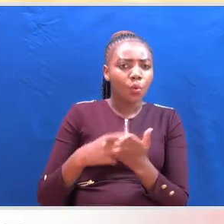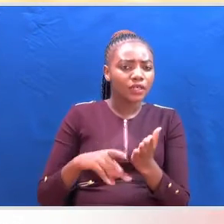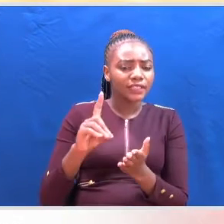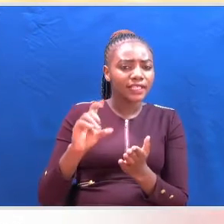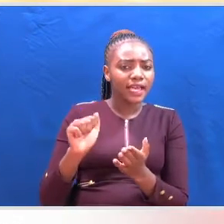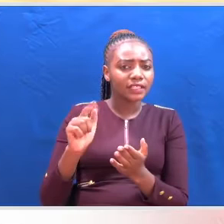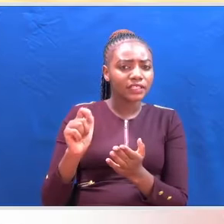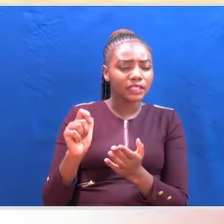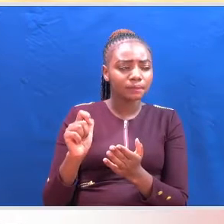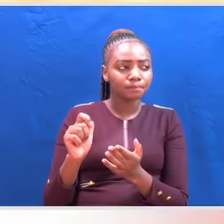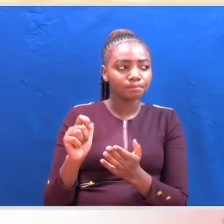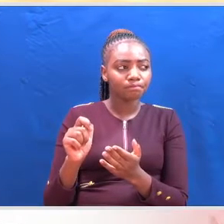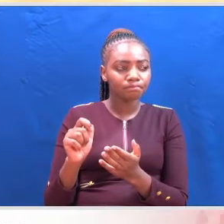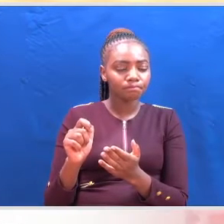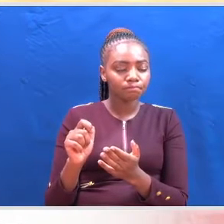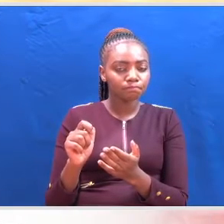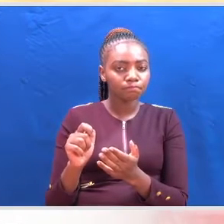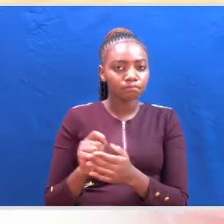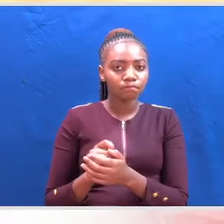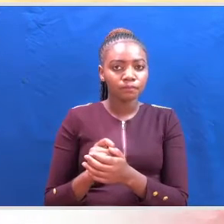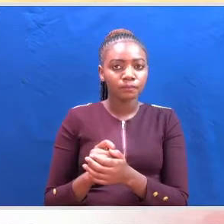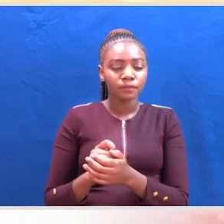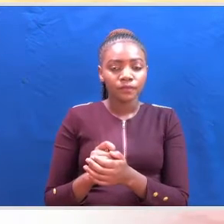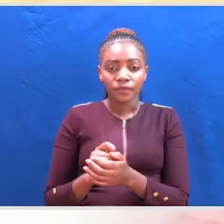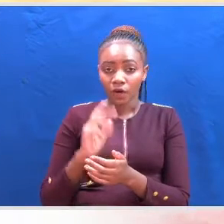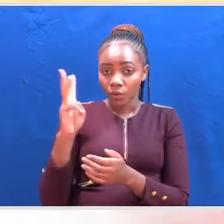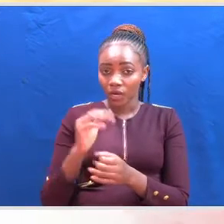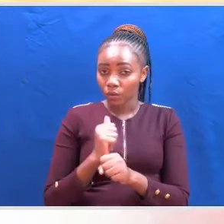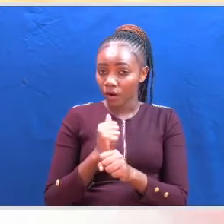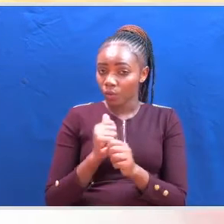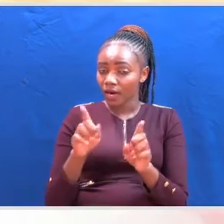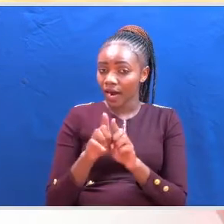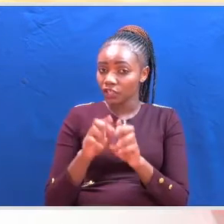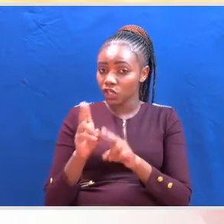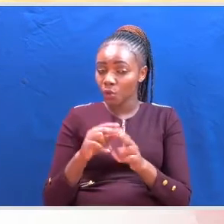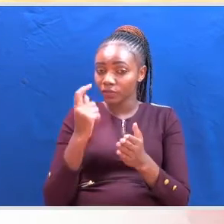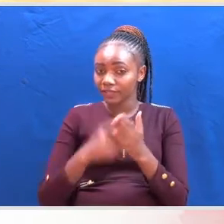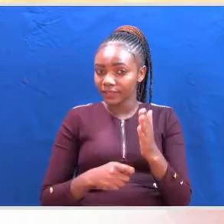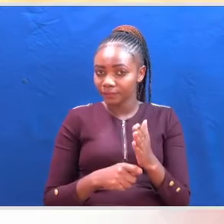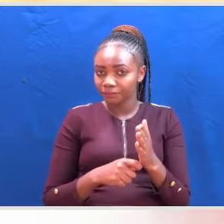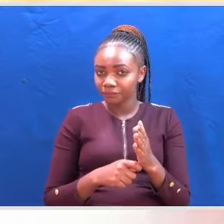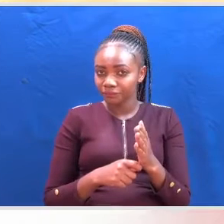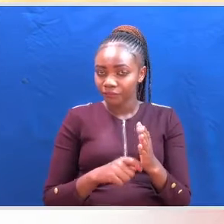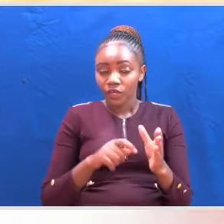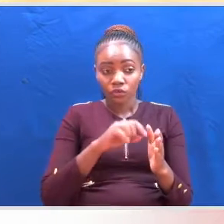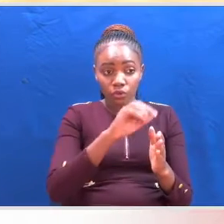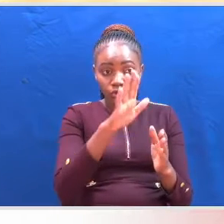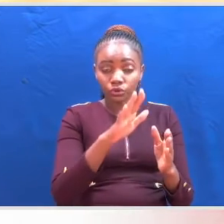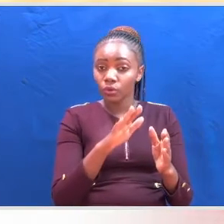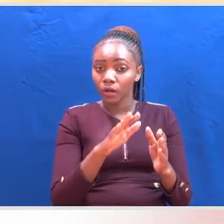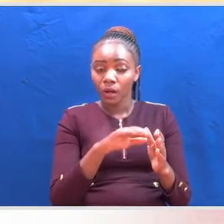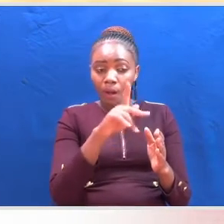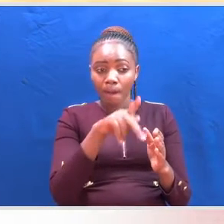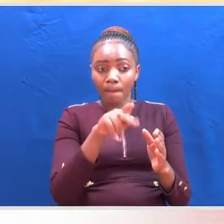will be operated like the withholding tax or advance tax. So you go into the iTax system, you go to your profile, you go